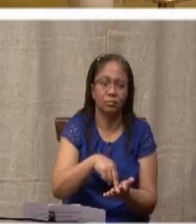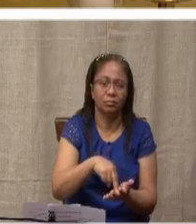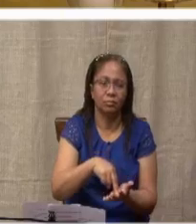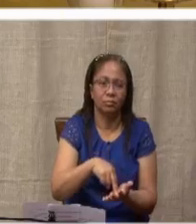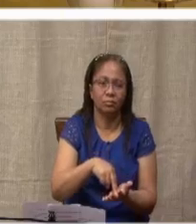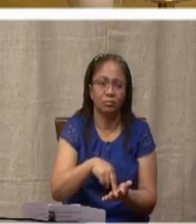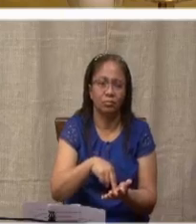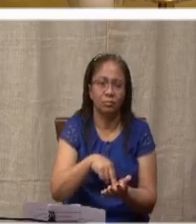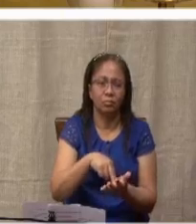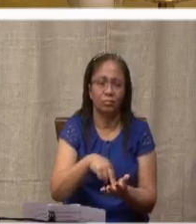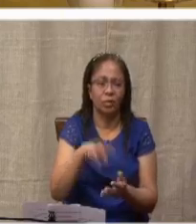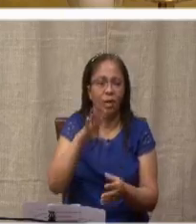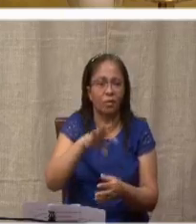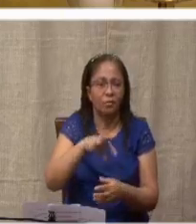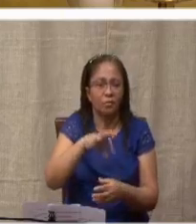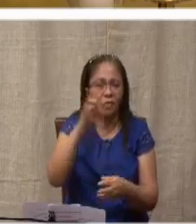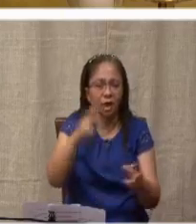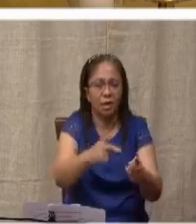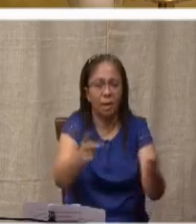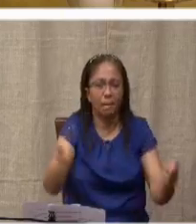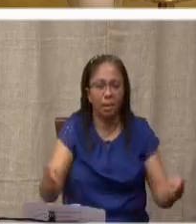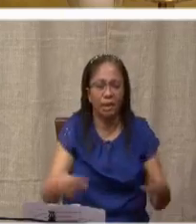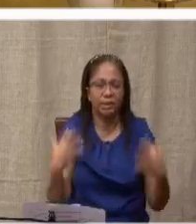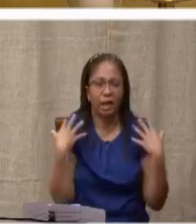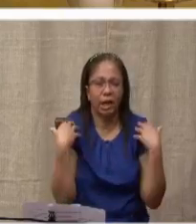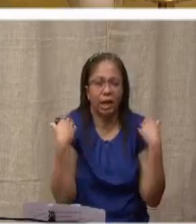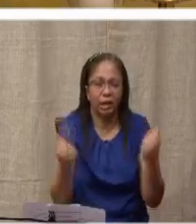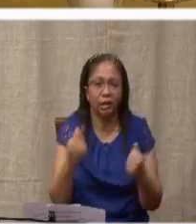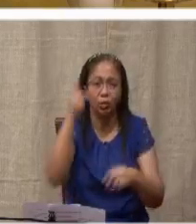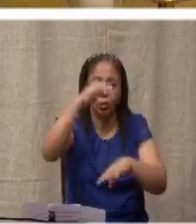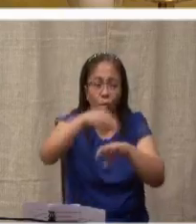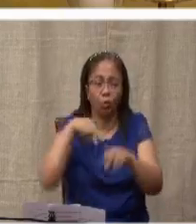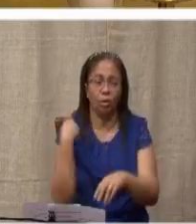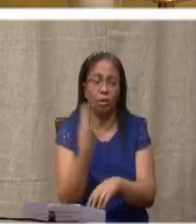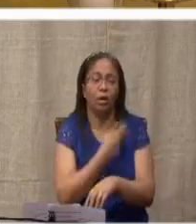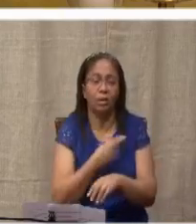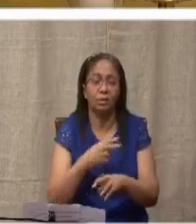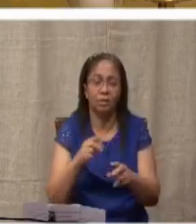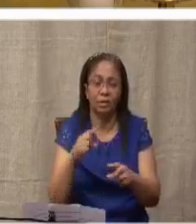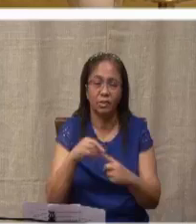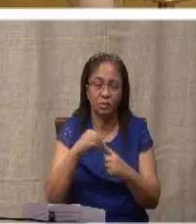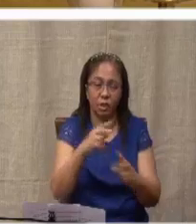feet and find that place of healing that you call us to